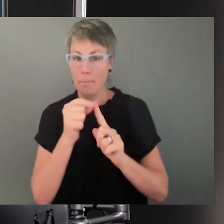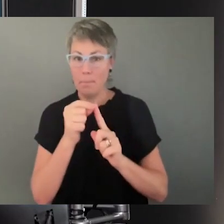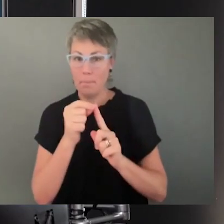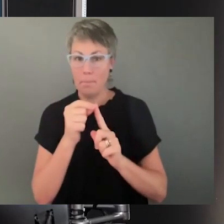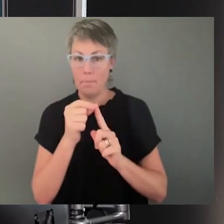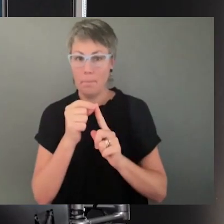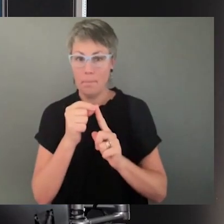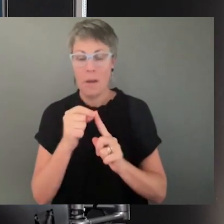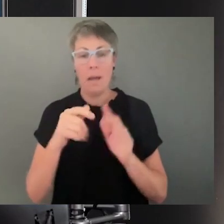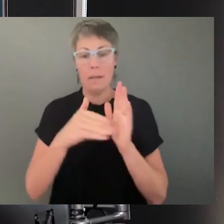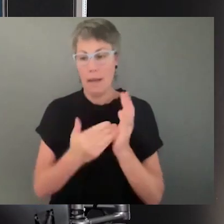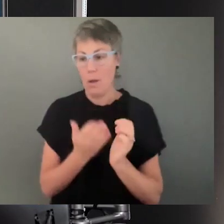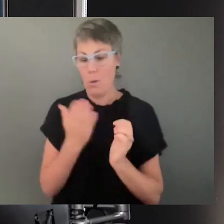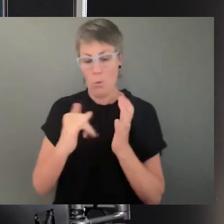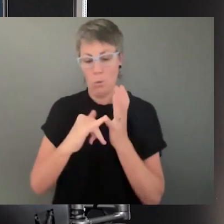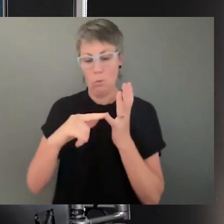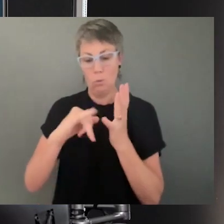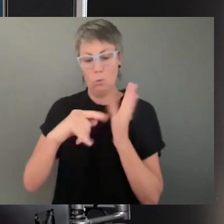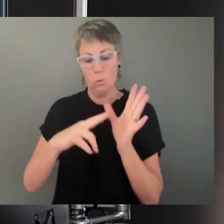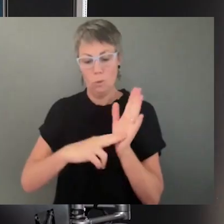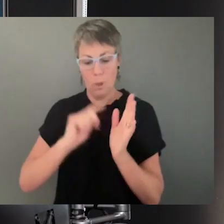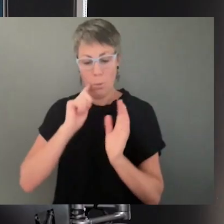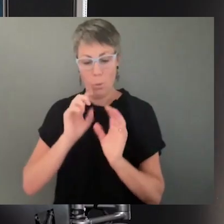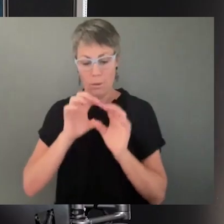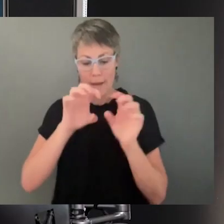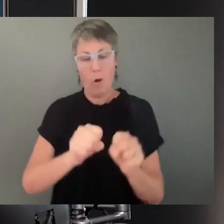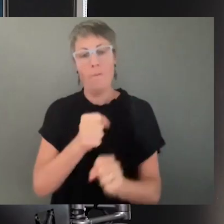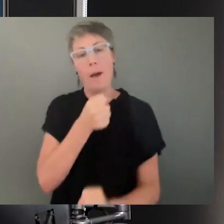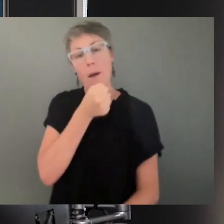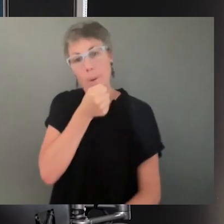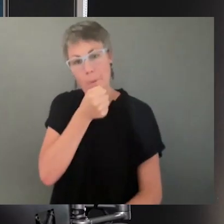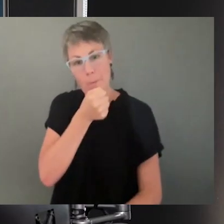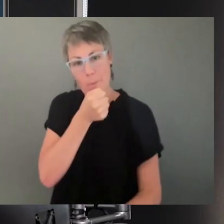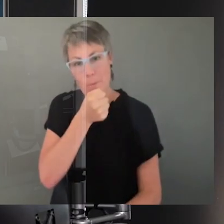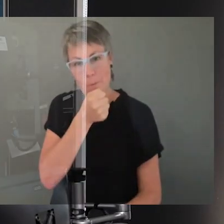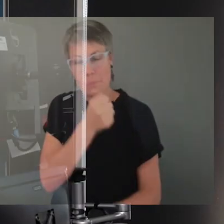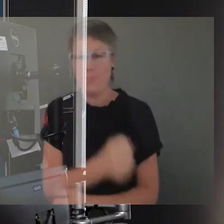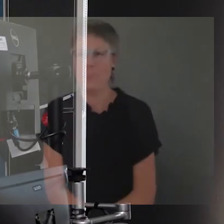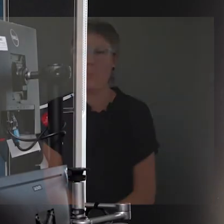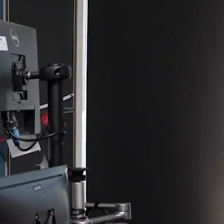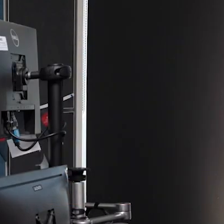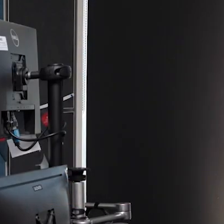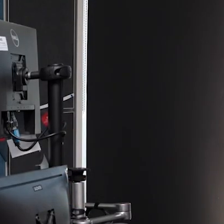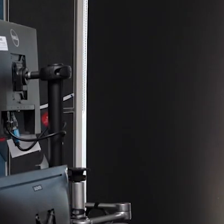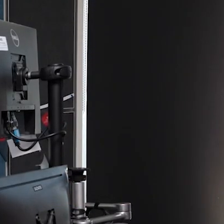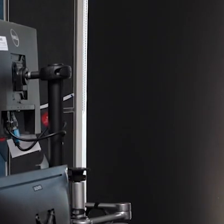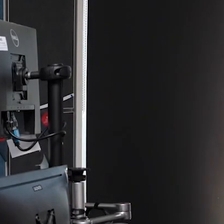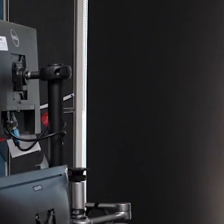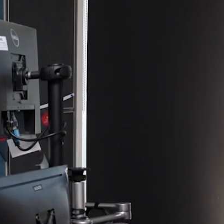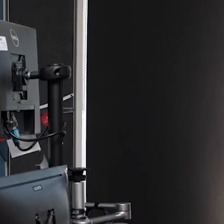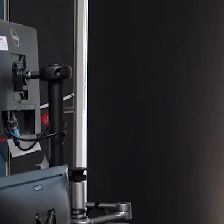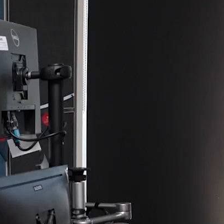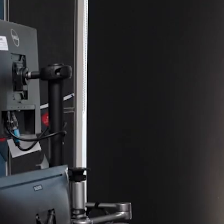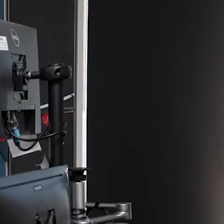Streaming live on the ABC Listen app, on radio, and on your smart speaker. This is Susan Graham Ryan